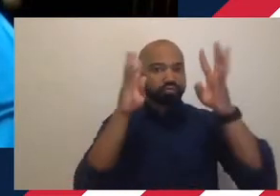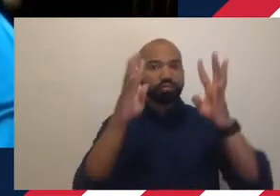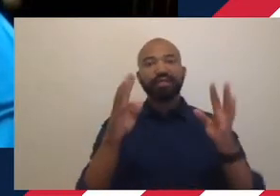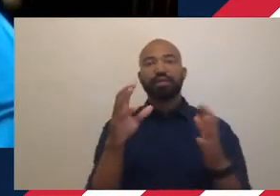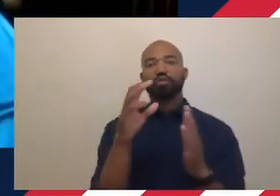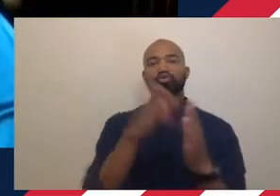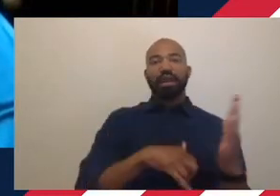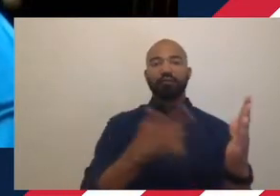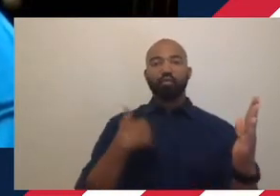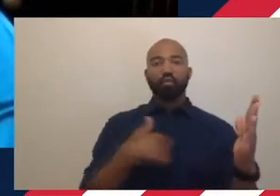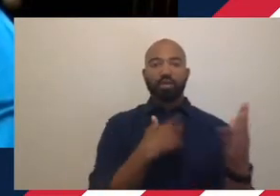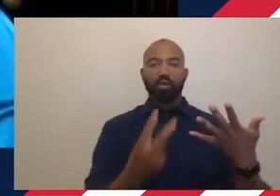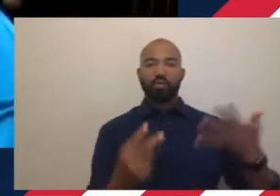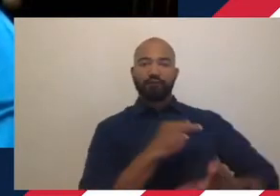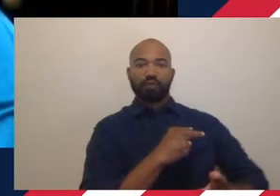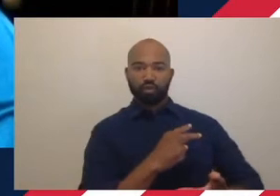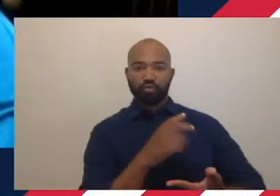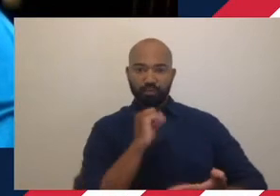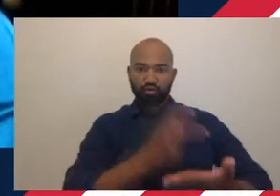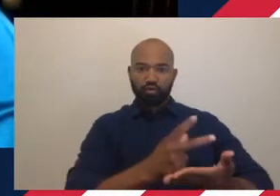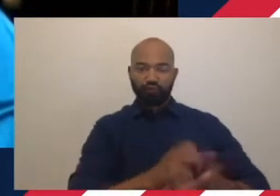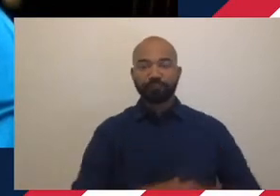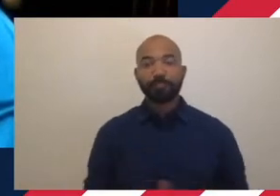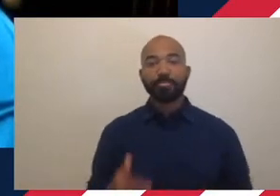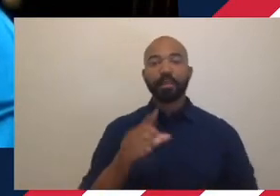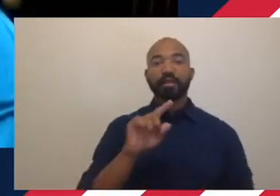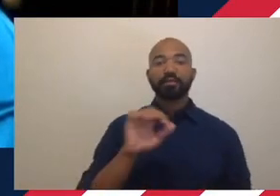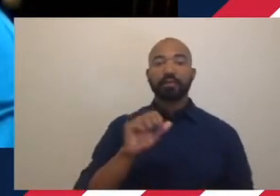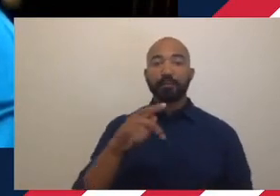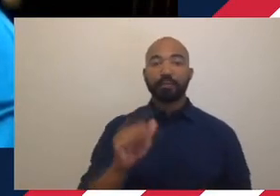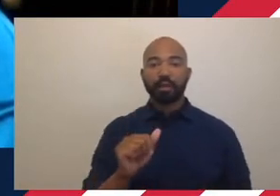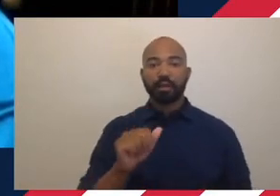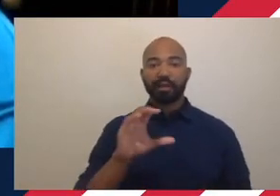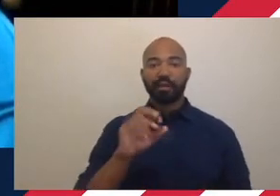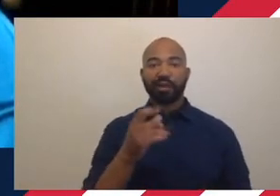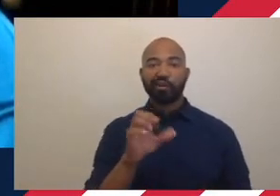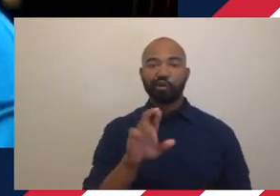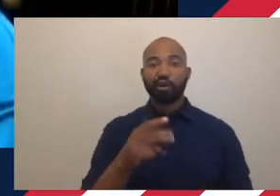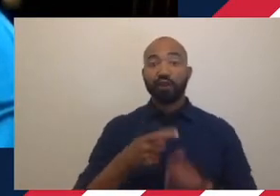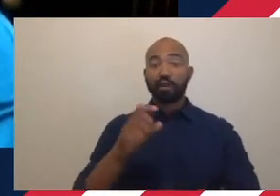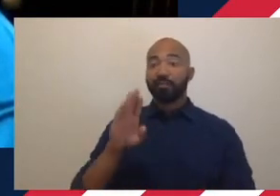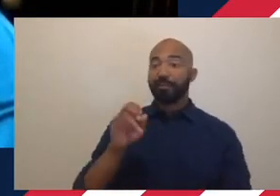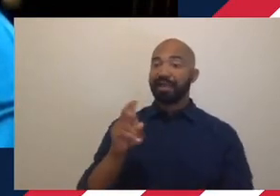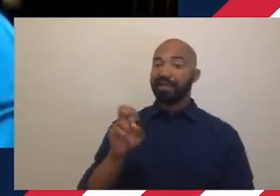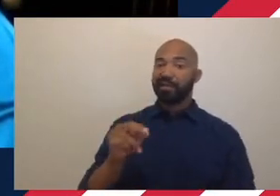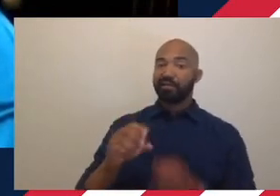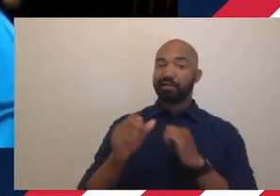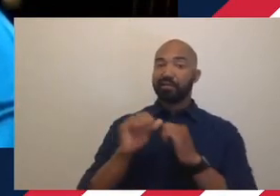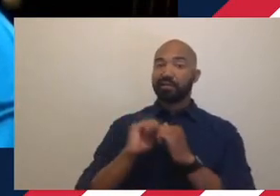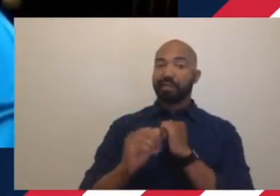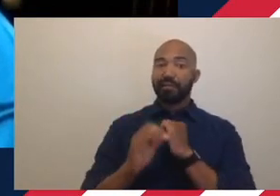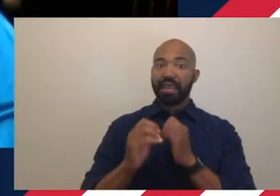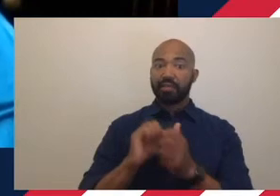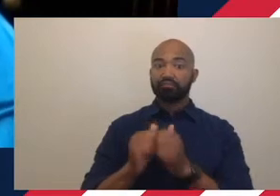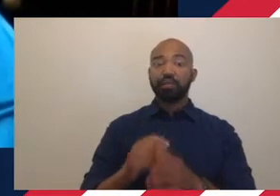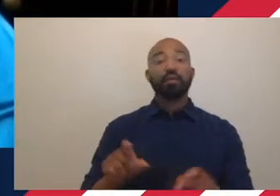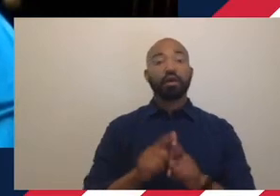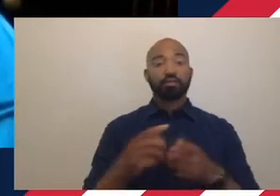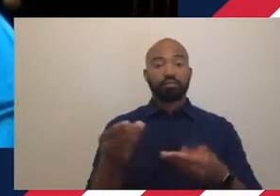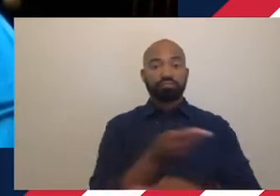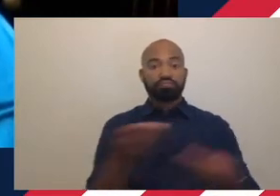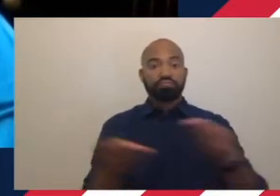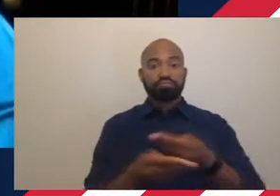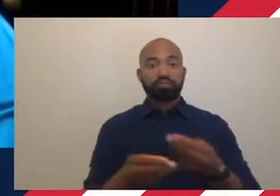that we will review. Zephyr Krager is from the Biden campaign and serves as a liaison between the